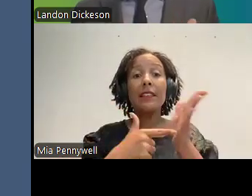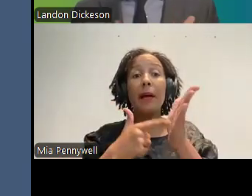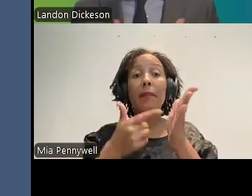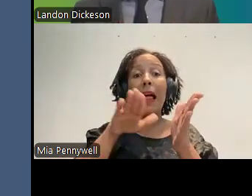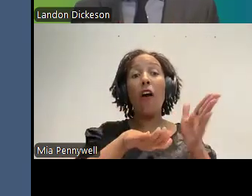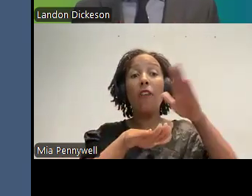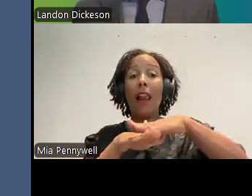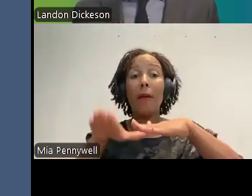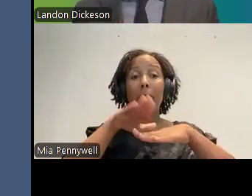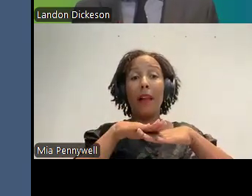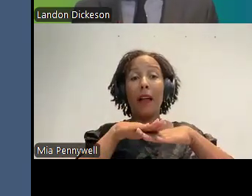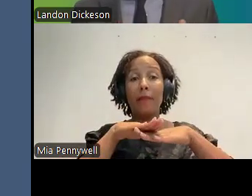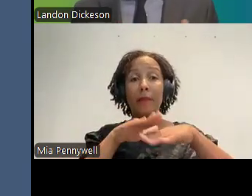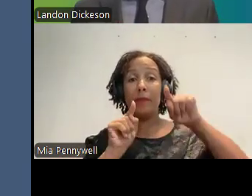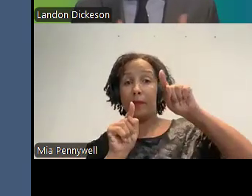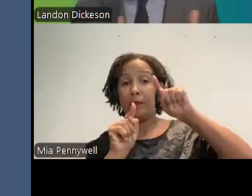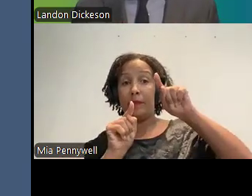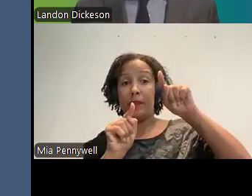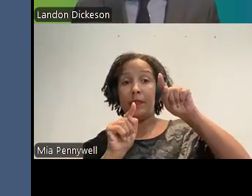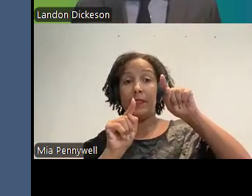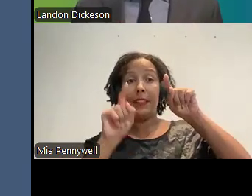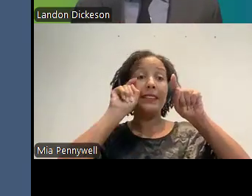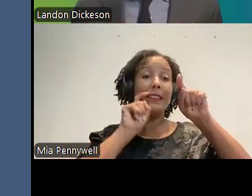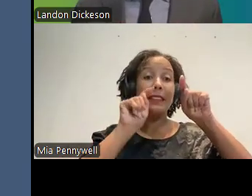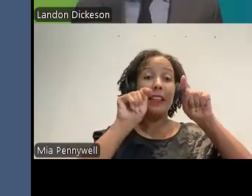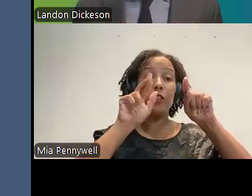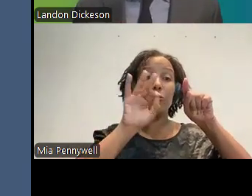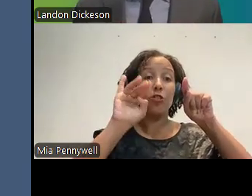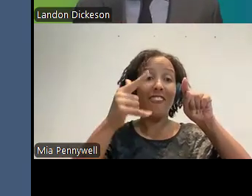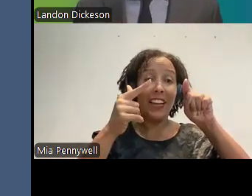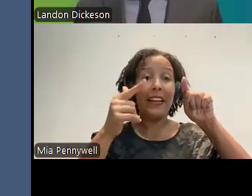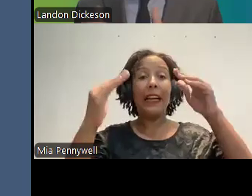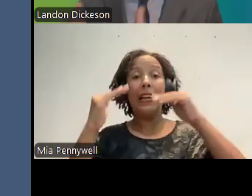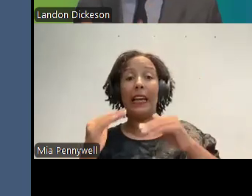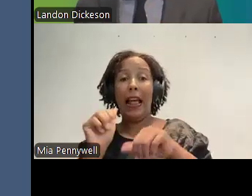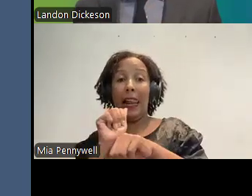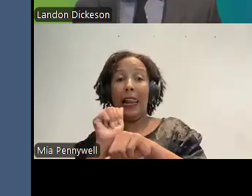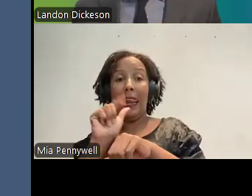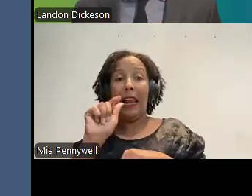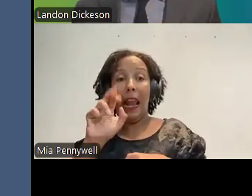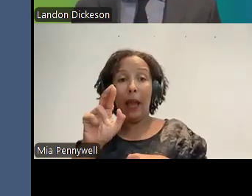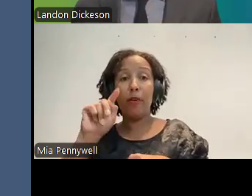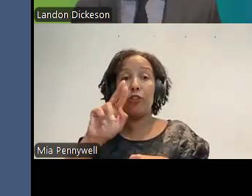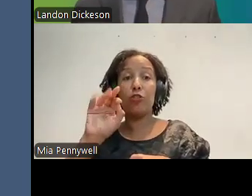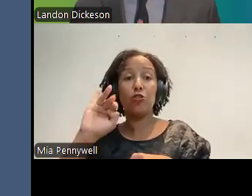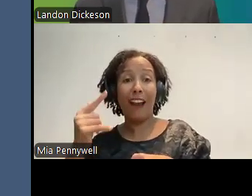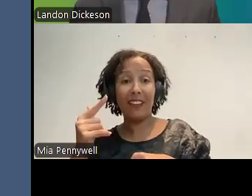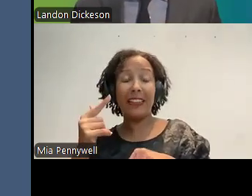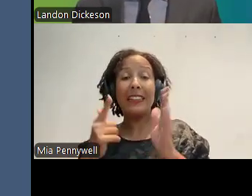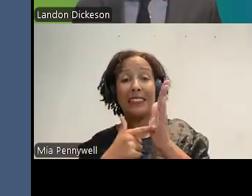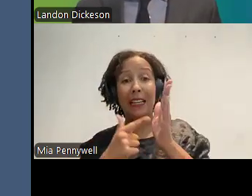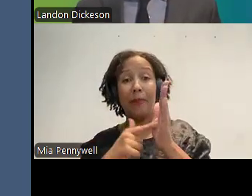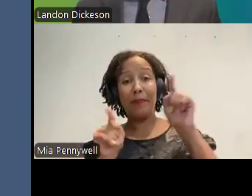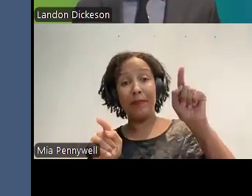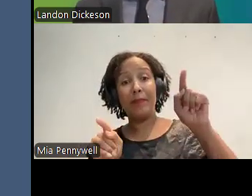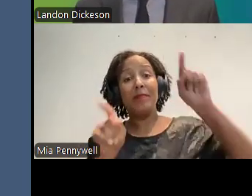a lot with the males. They may be lumped into labor trafficking statistics, but they are also sex trafficked. Many of the individuals